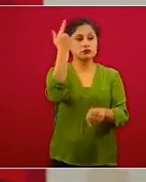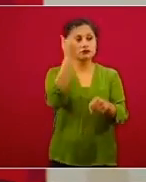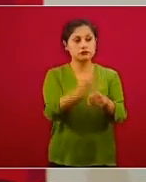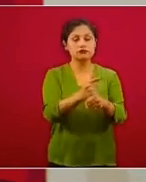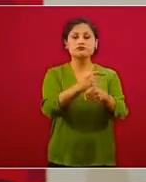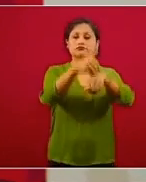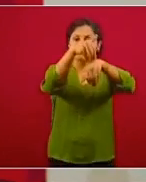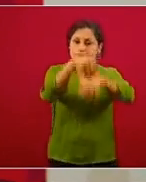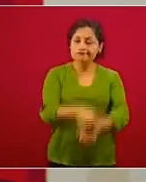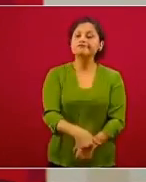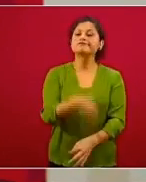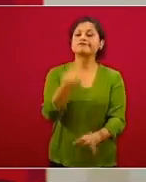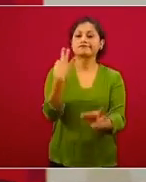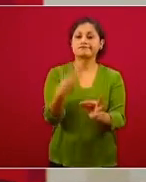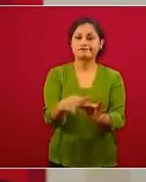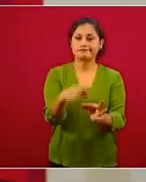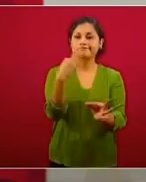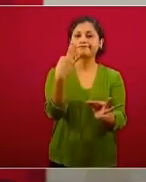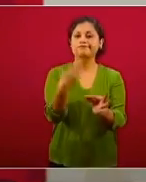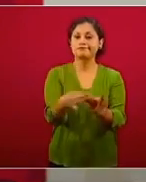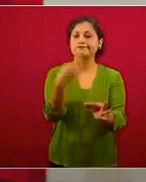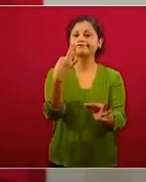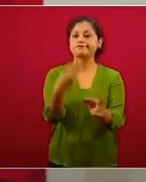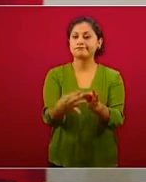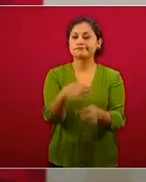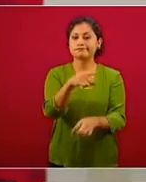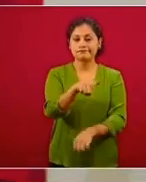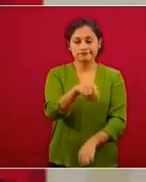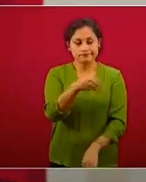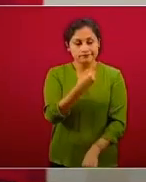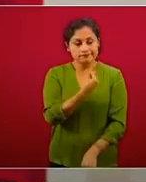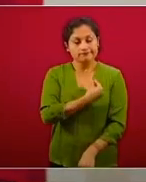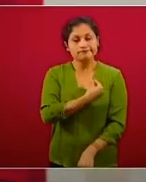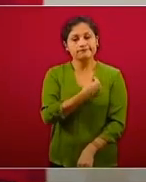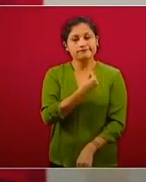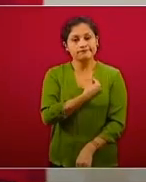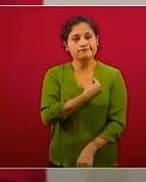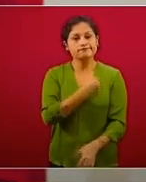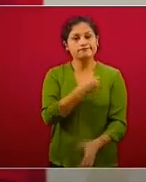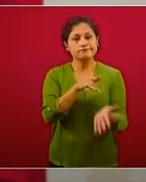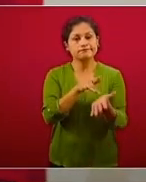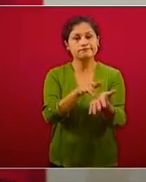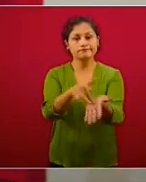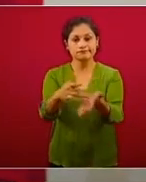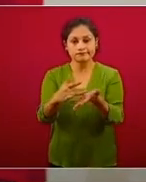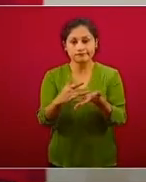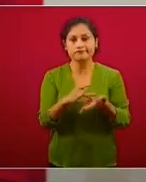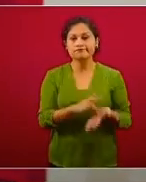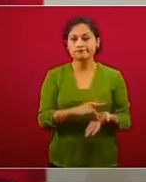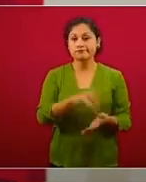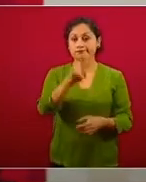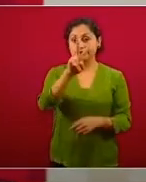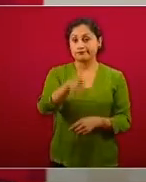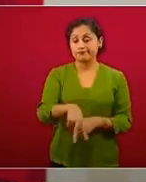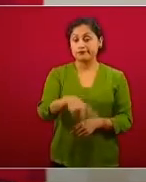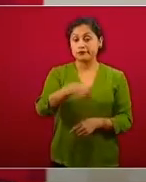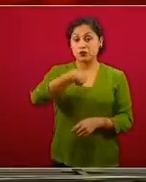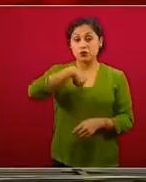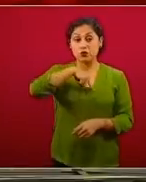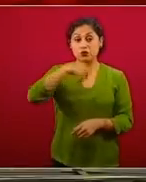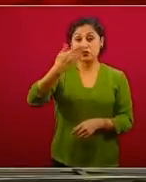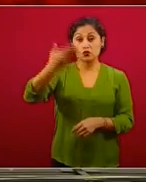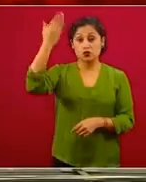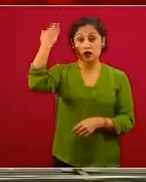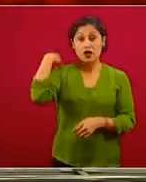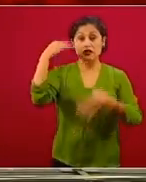with discipline and with solidarity. We've said this from the beginning. Mexico is a